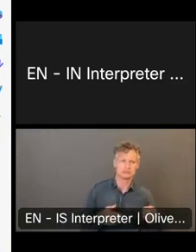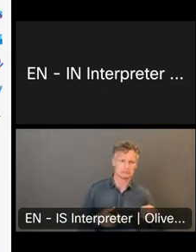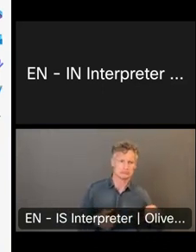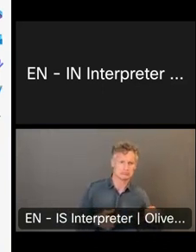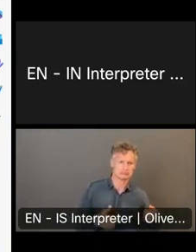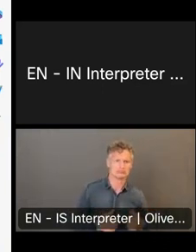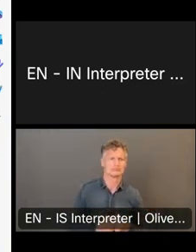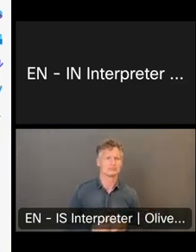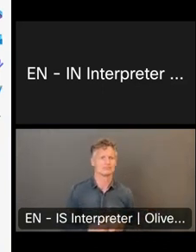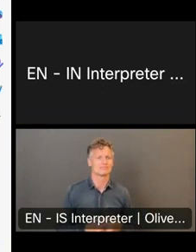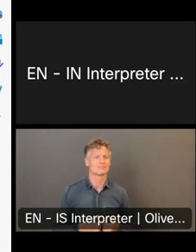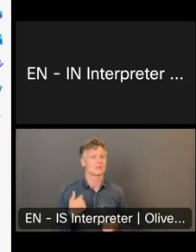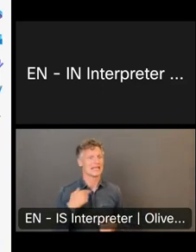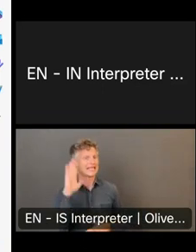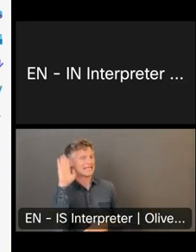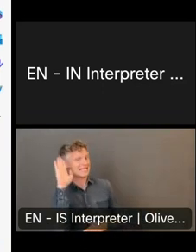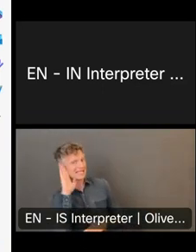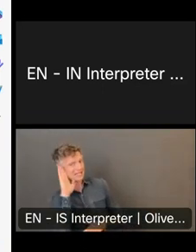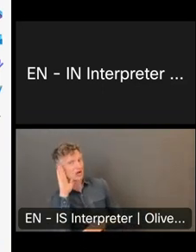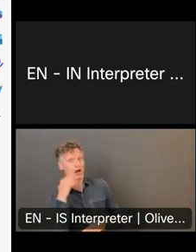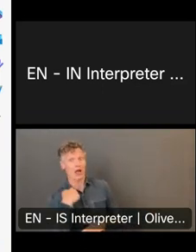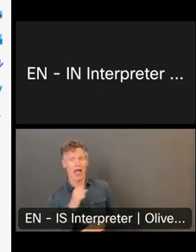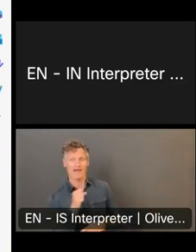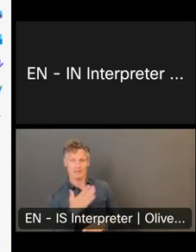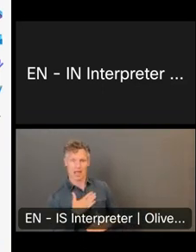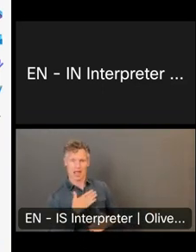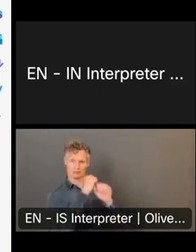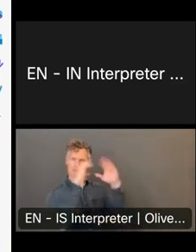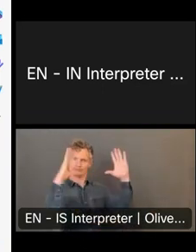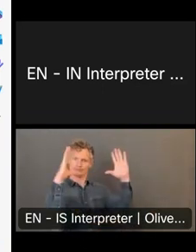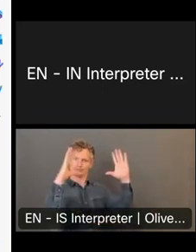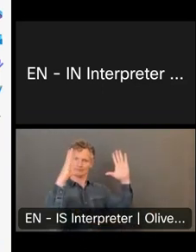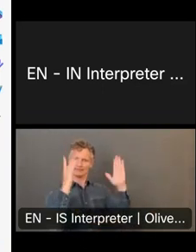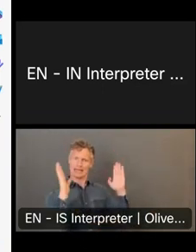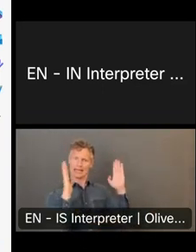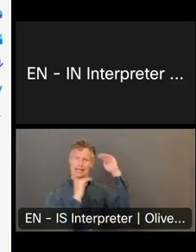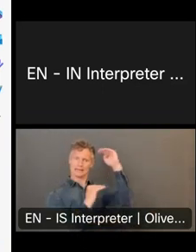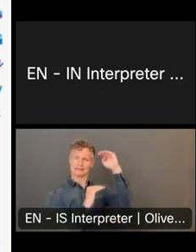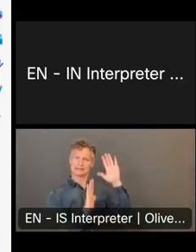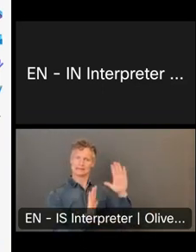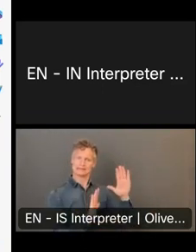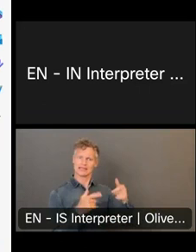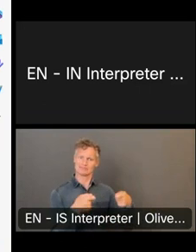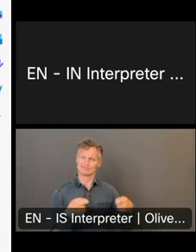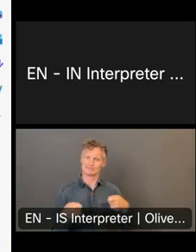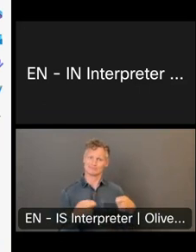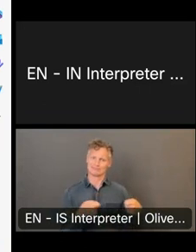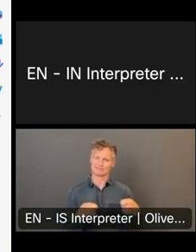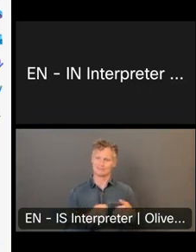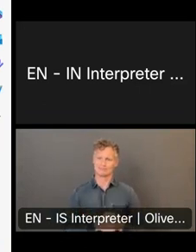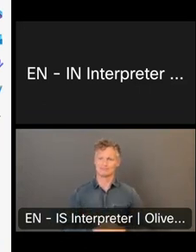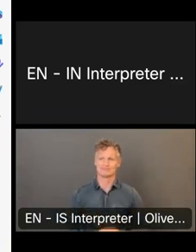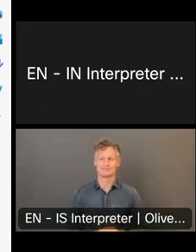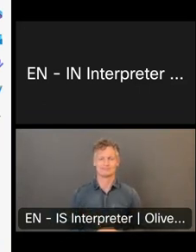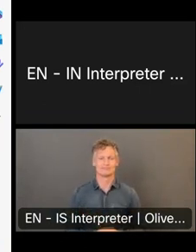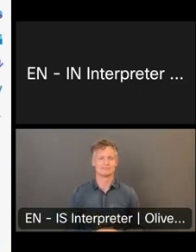up the dialectic where Zip left off. In order to understand how language changes, a linguist